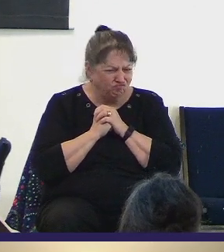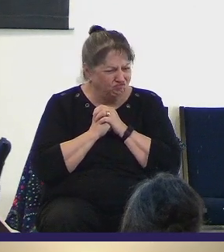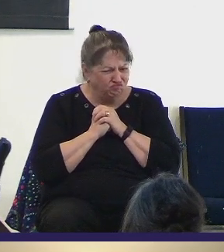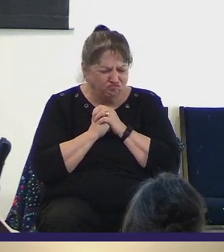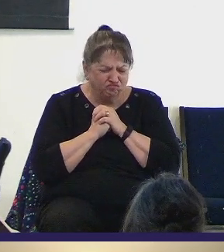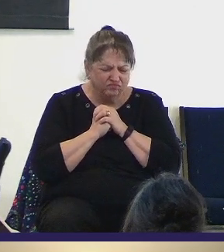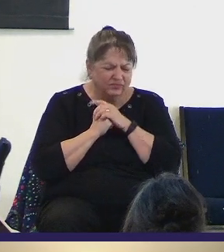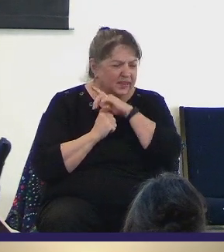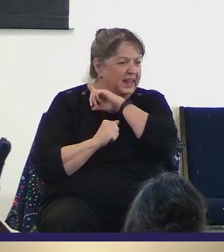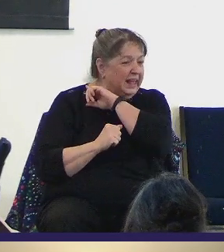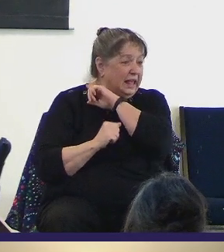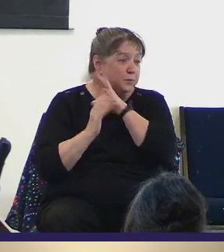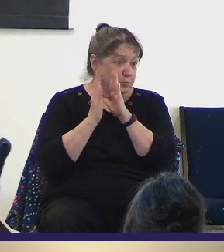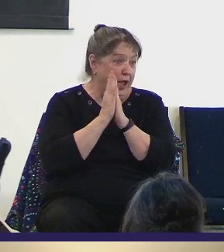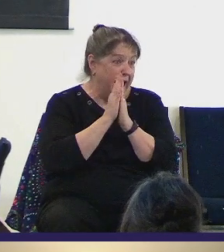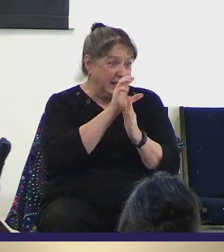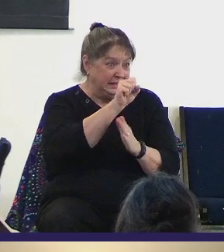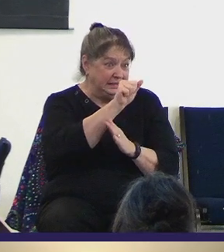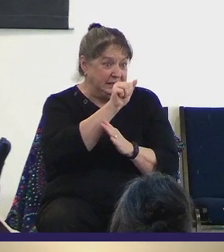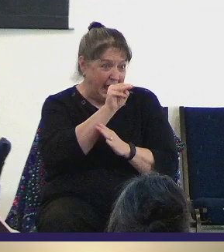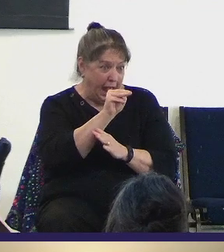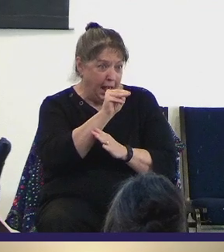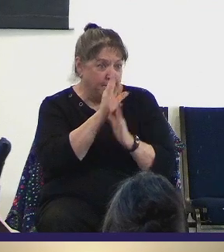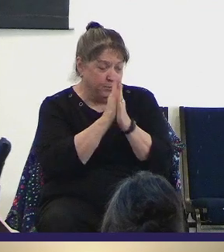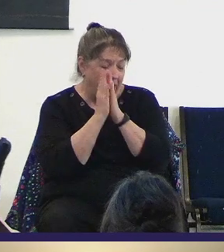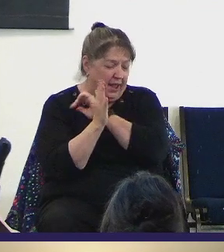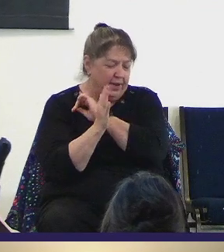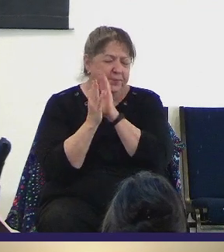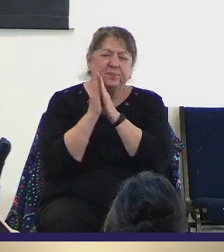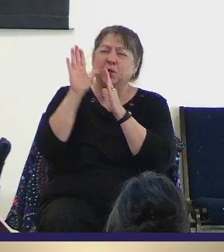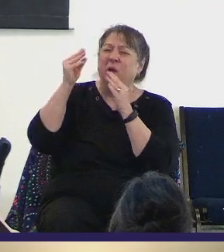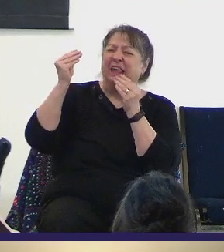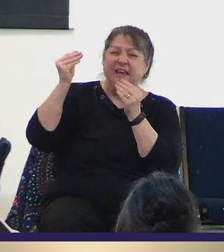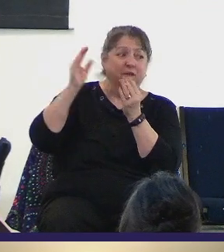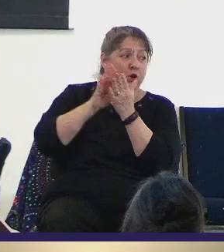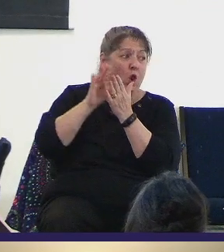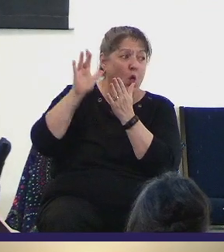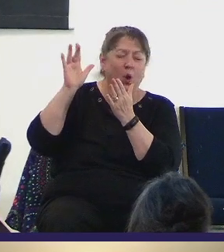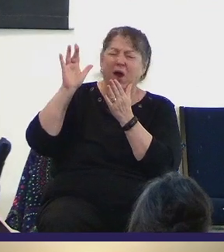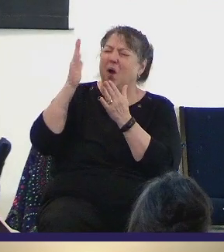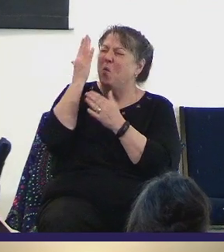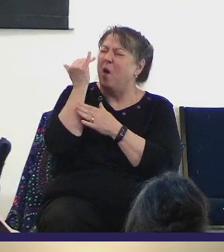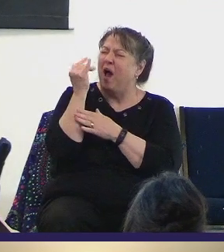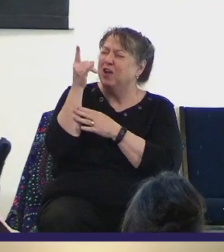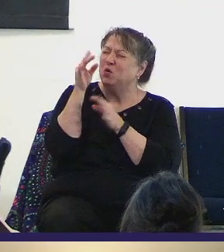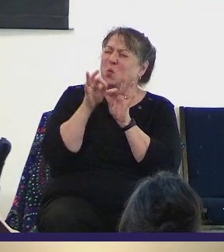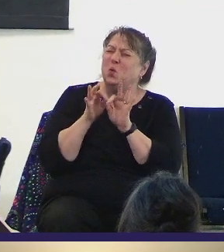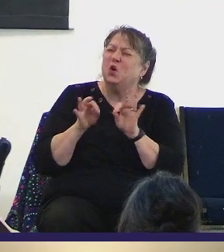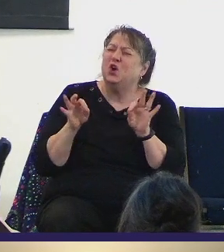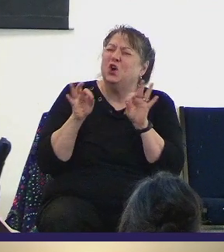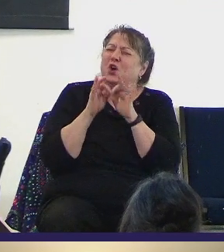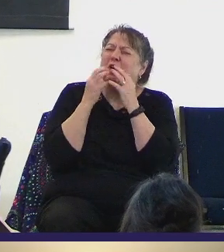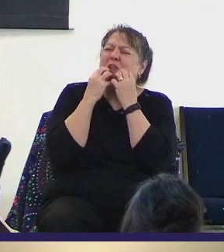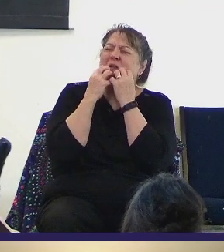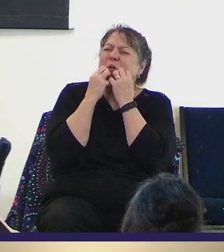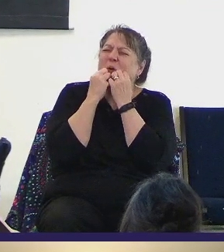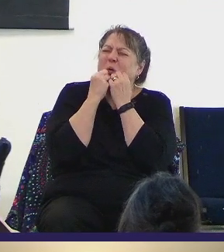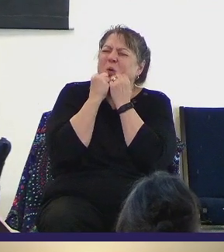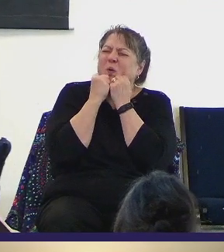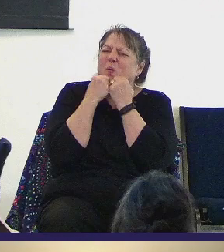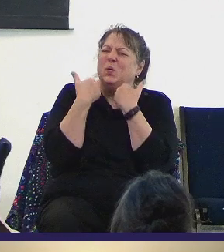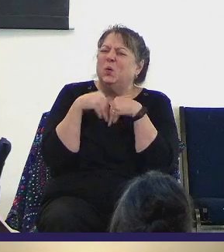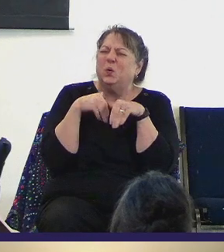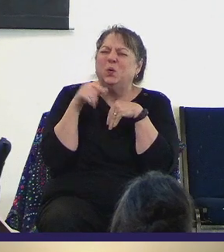Father God, we do give you the glory, Father, because you are worthy of it. You are the